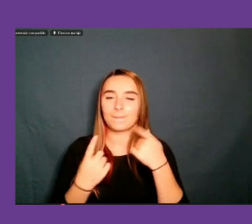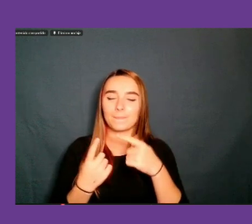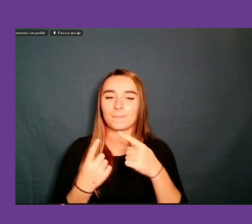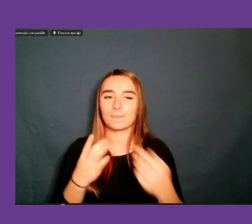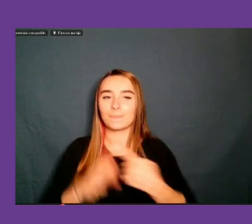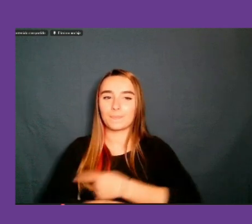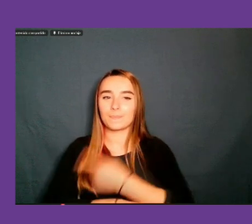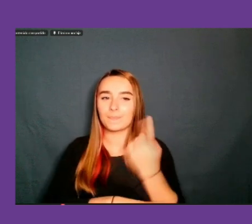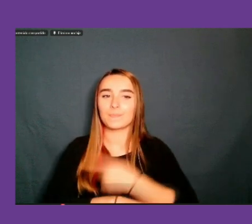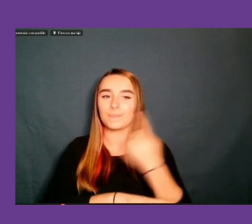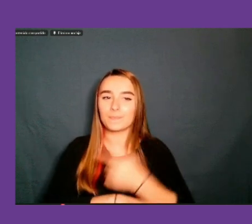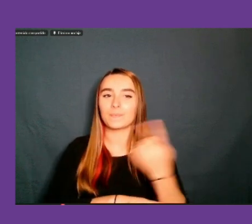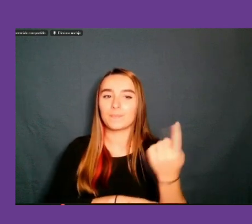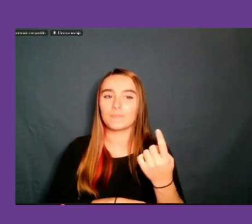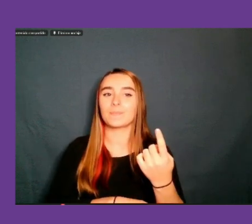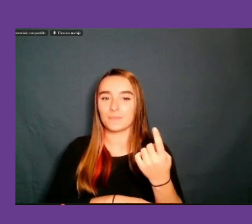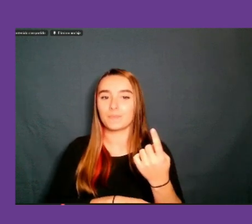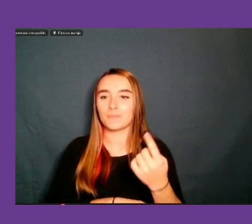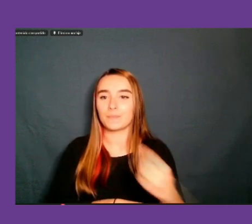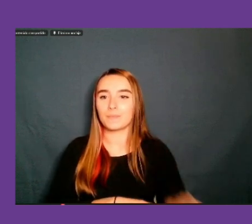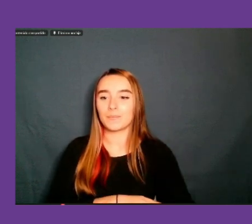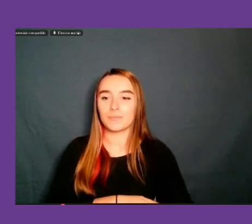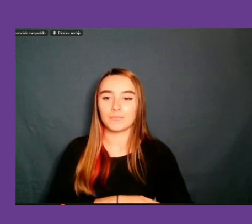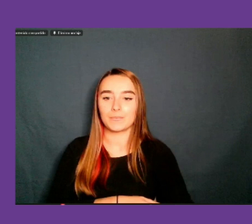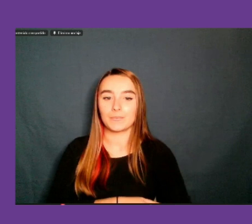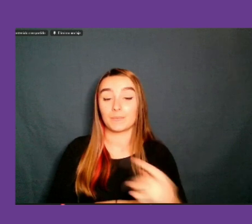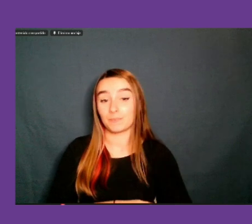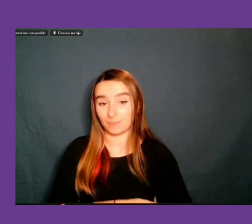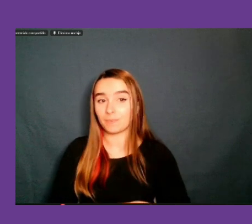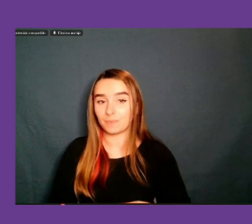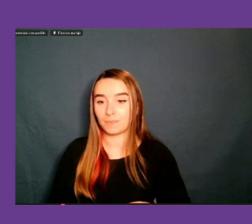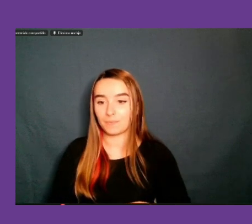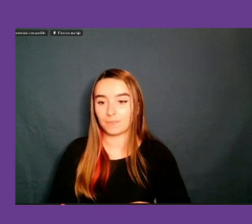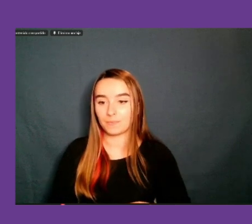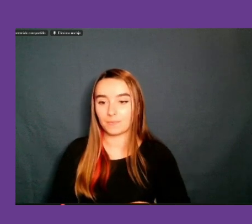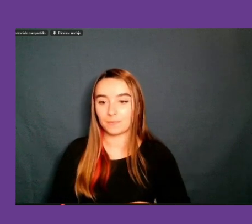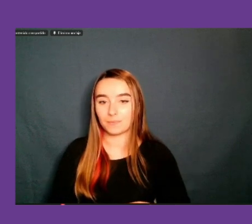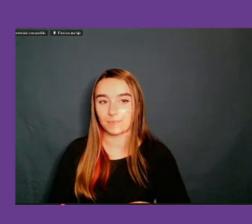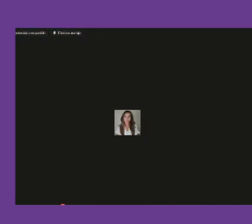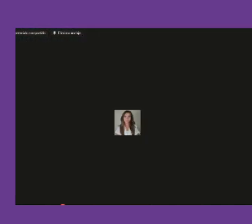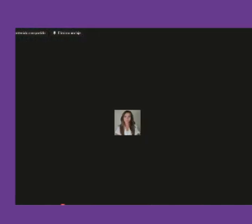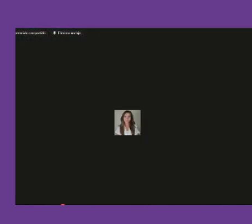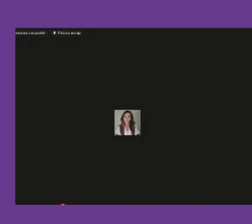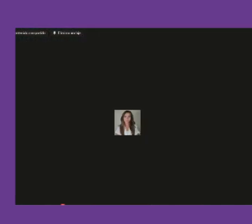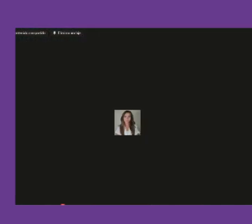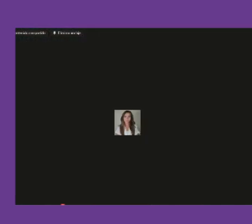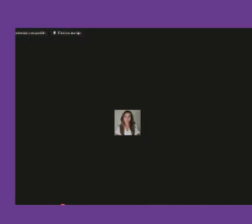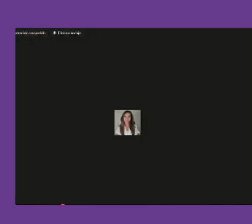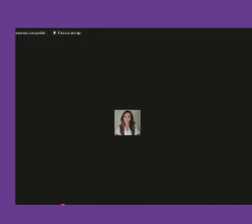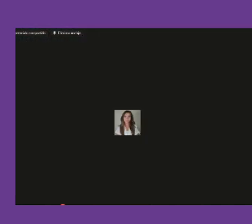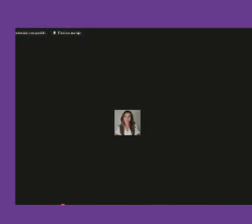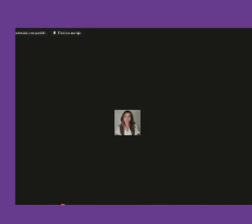of AccessibleEU in a few days. But Marianne, I trust in your criteria.